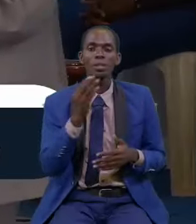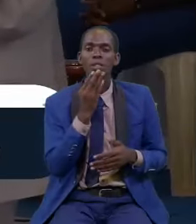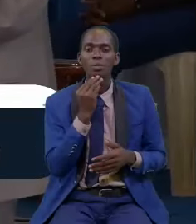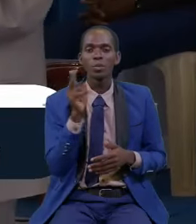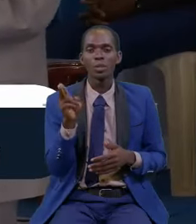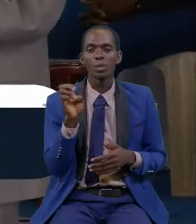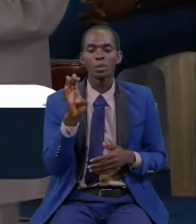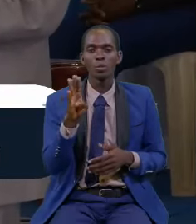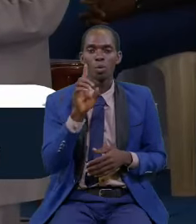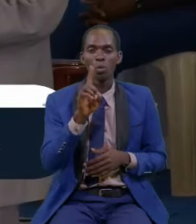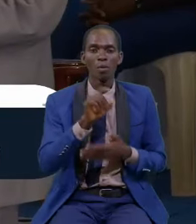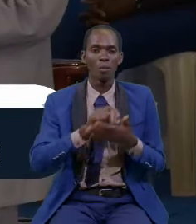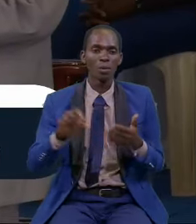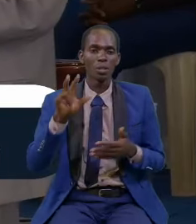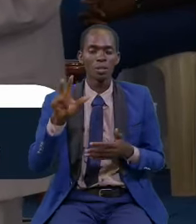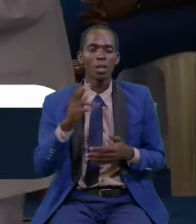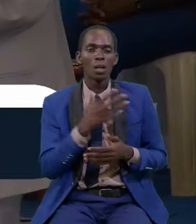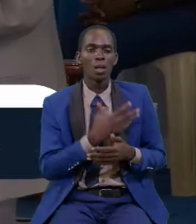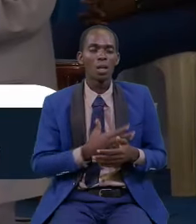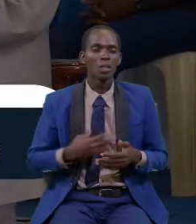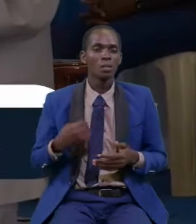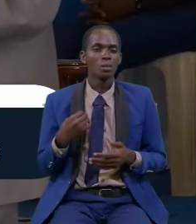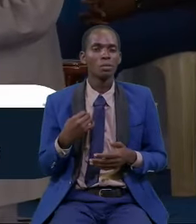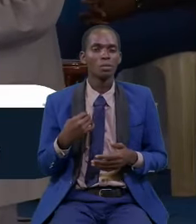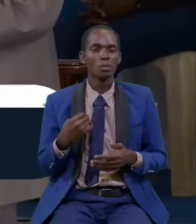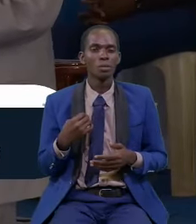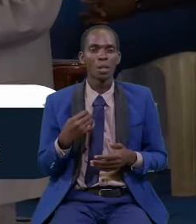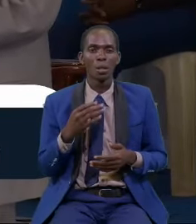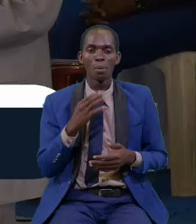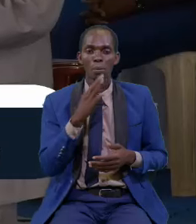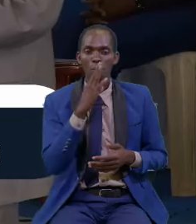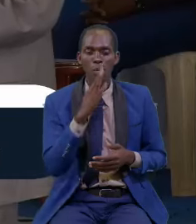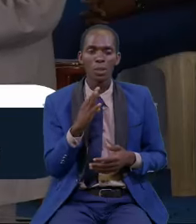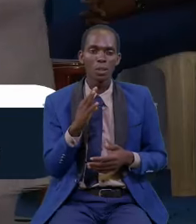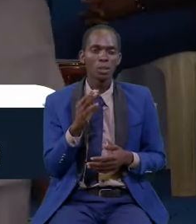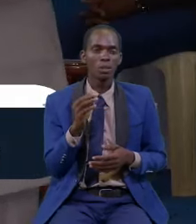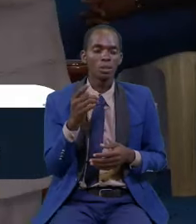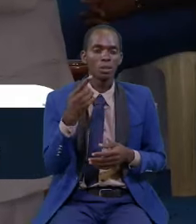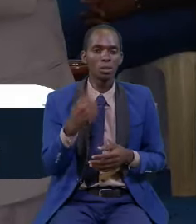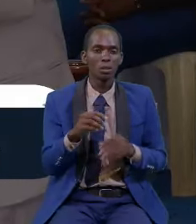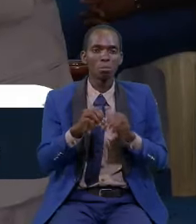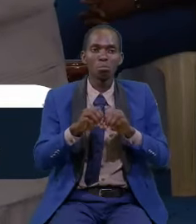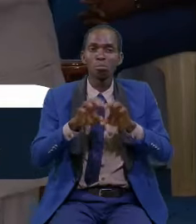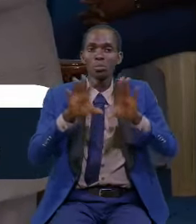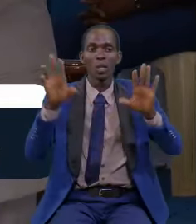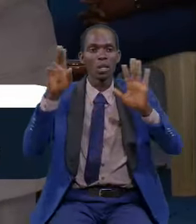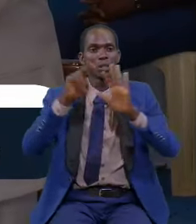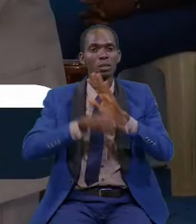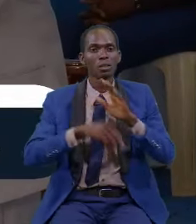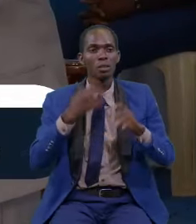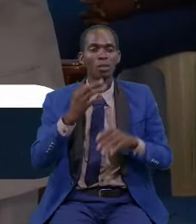and being the brightness of his glory and the